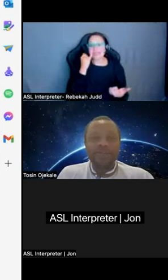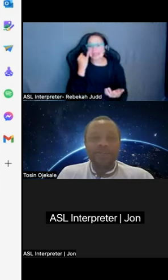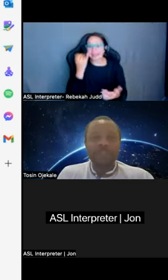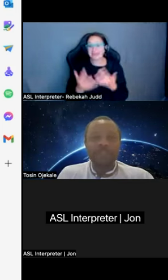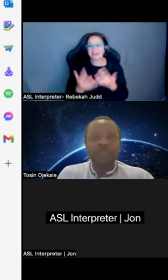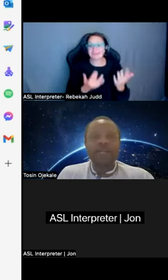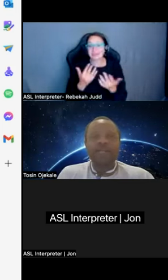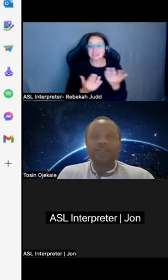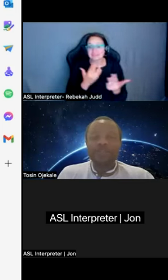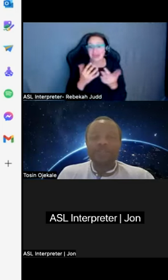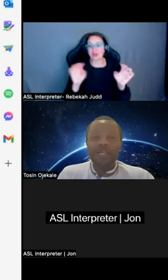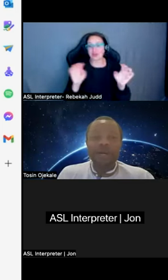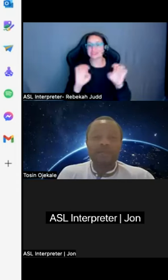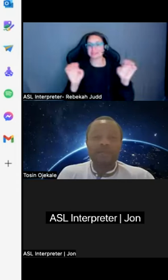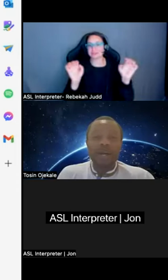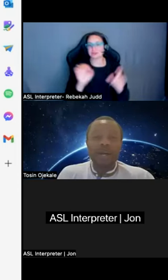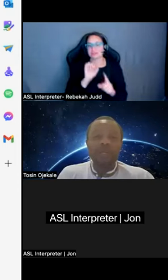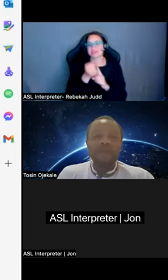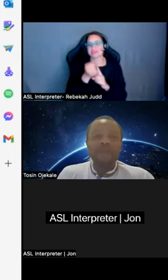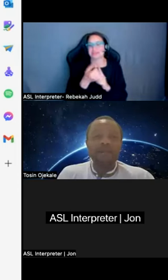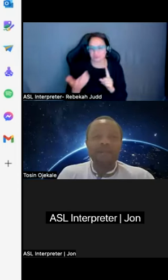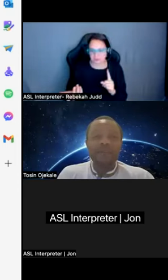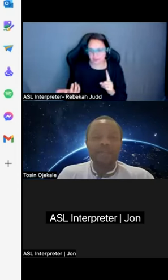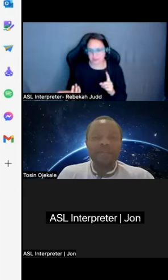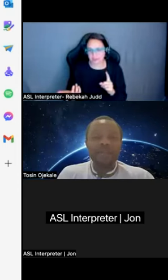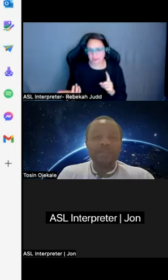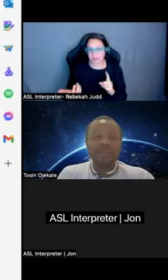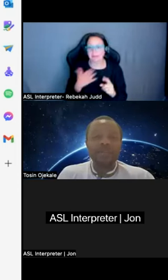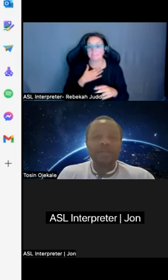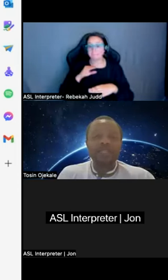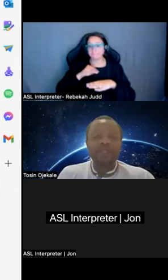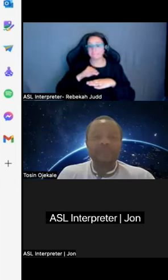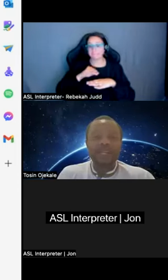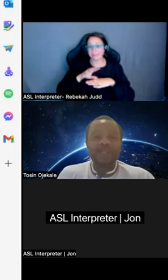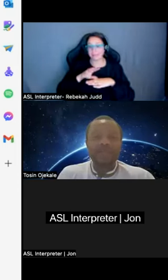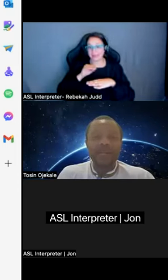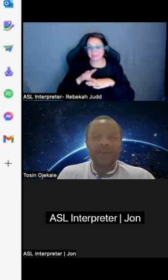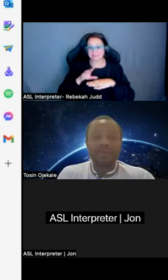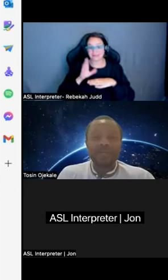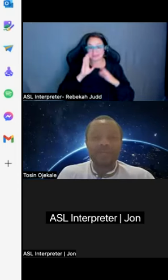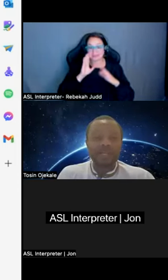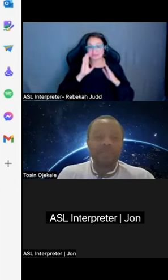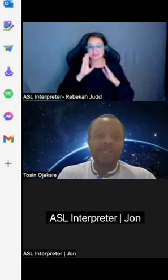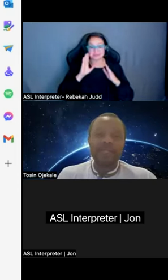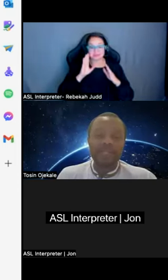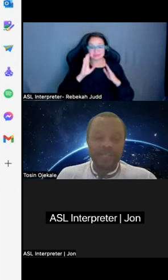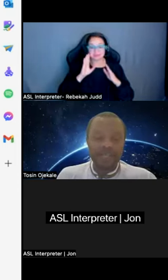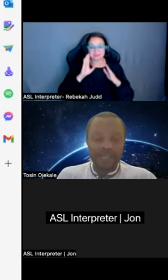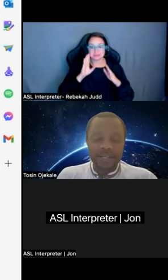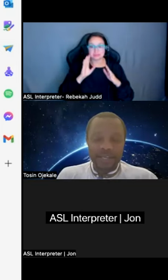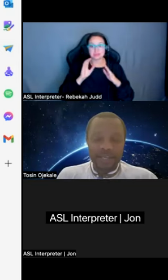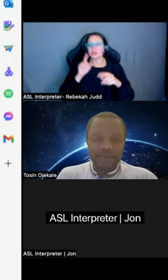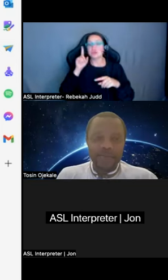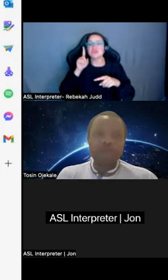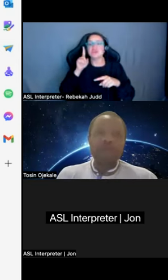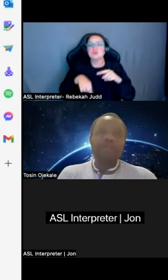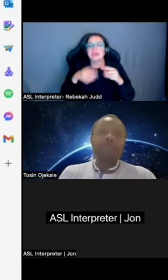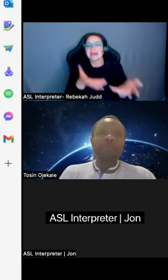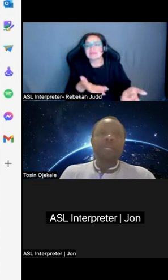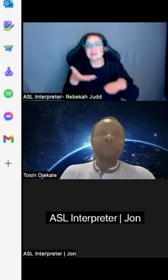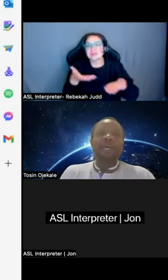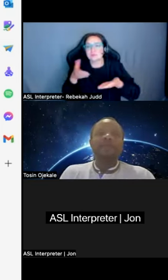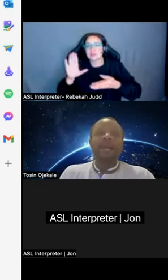emergency situation. Usually you are advised to leave everything you are doing. You are not even advised to take your own personal PC. What you